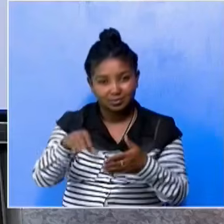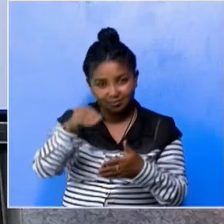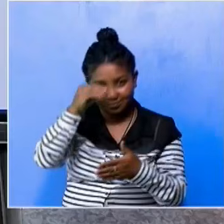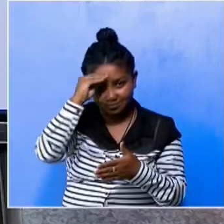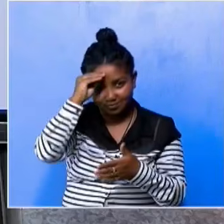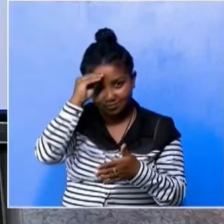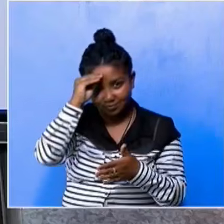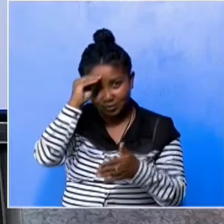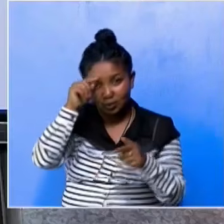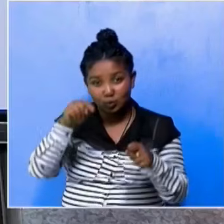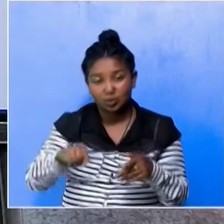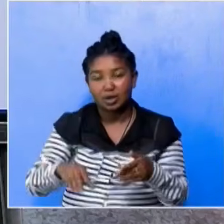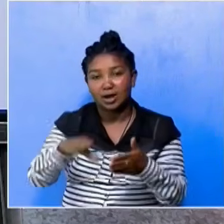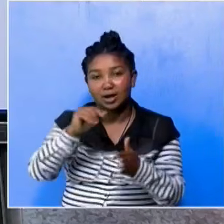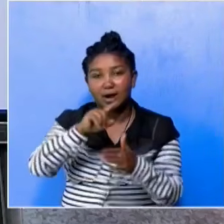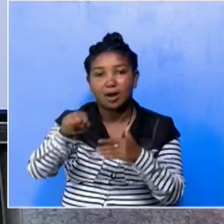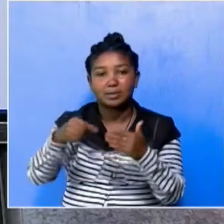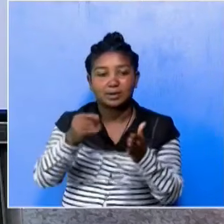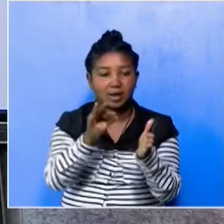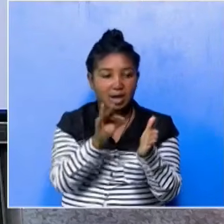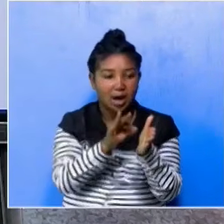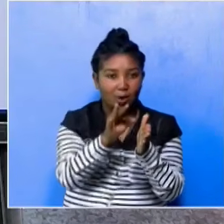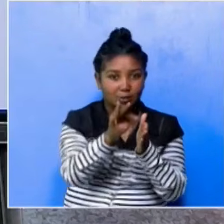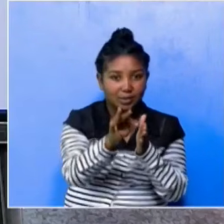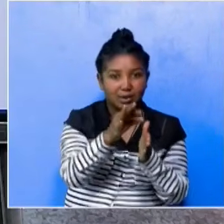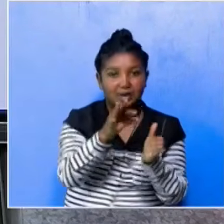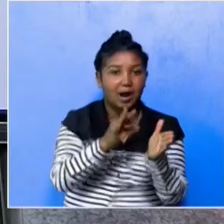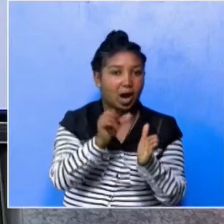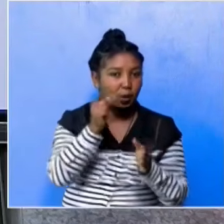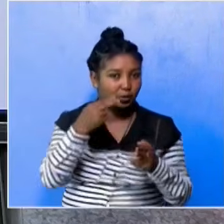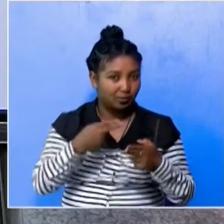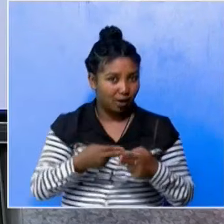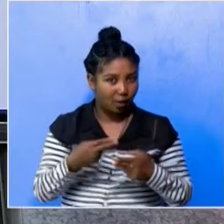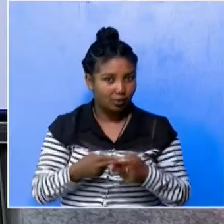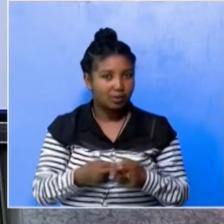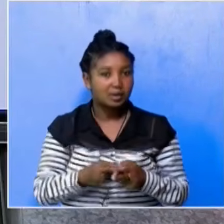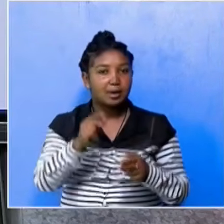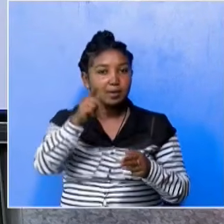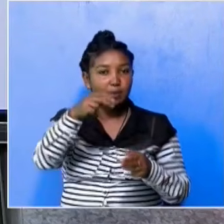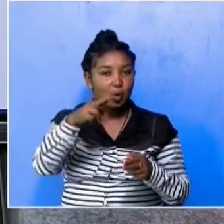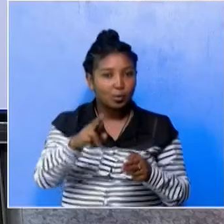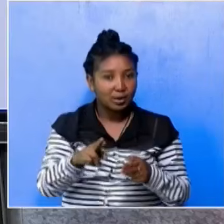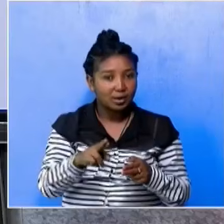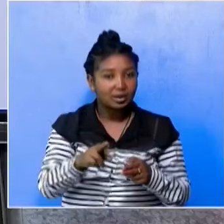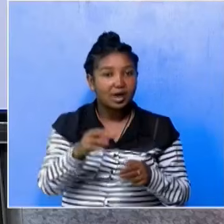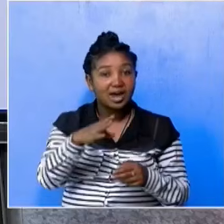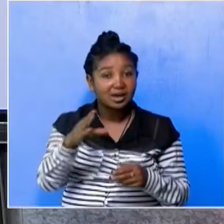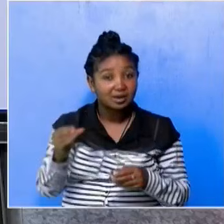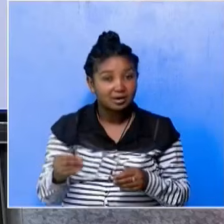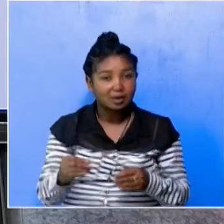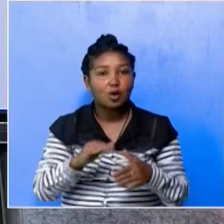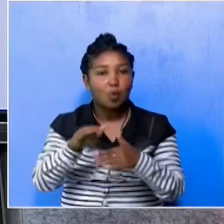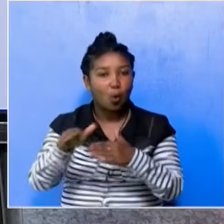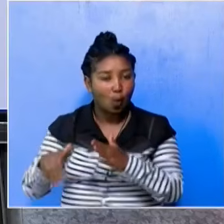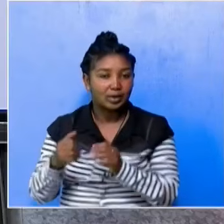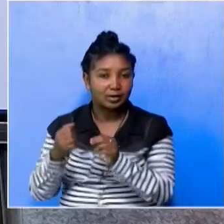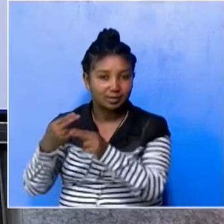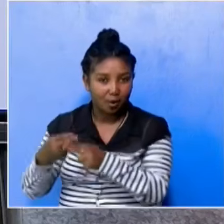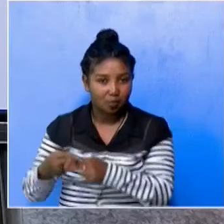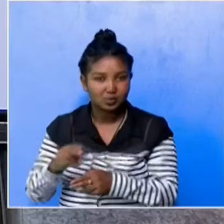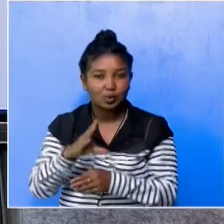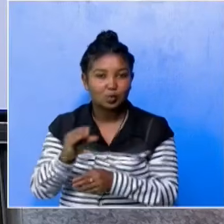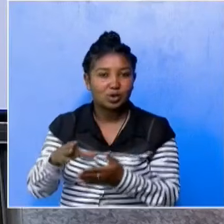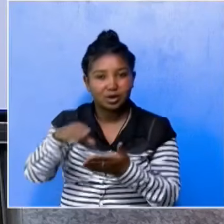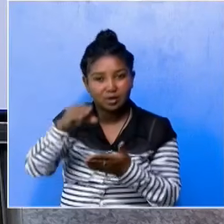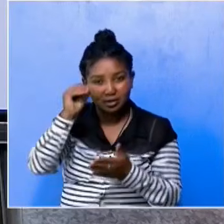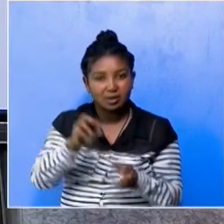today, we talked about countable and uncountable noun, proper and common noun, and also we talked